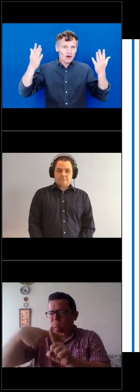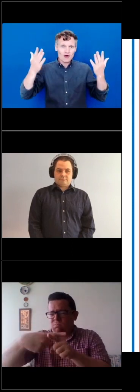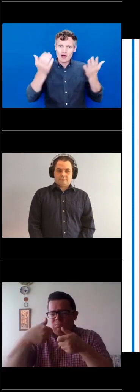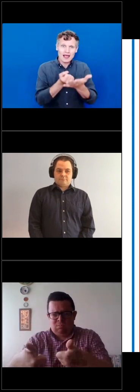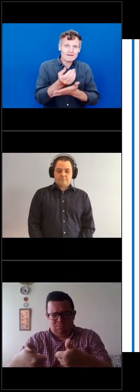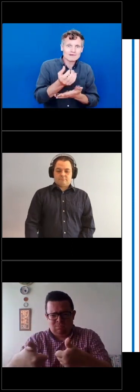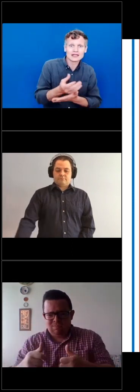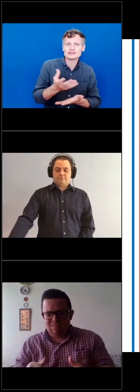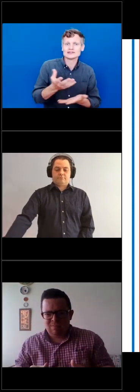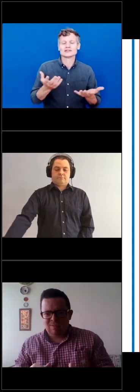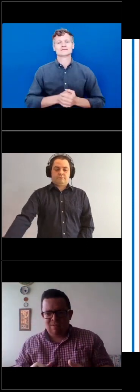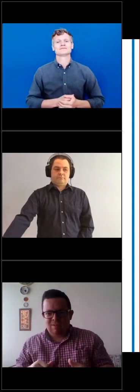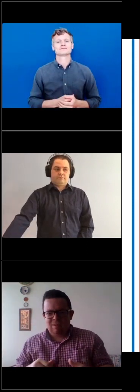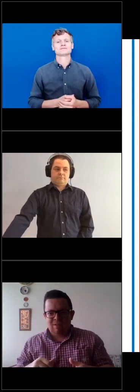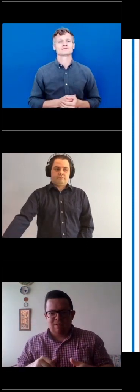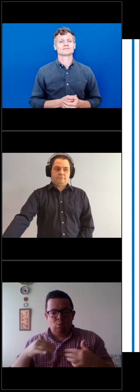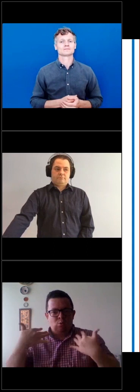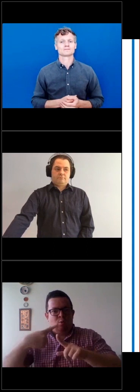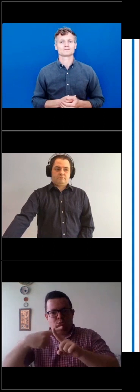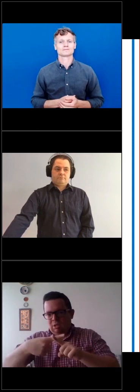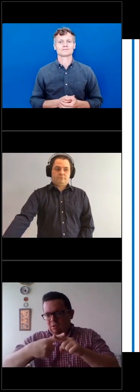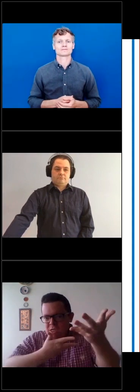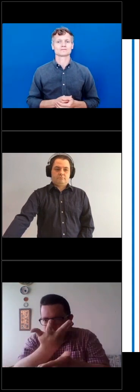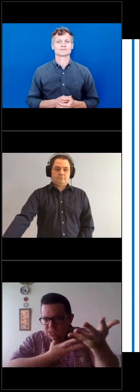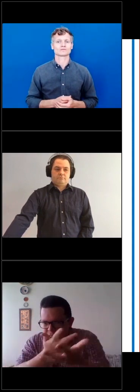services or similar clusters